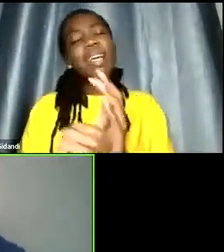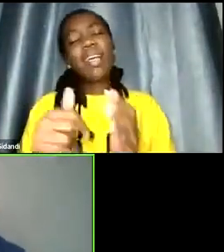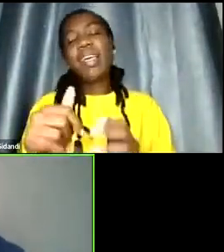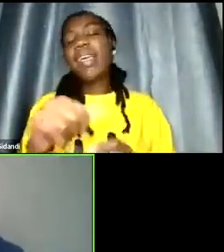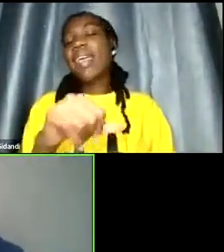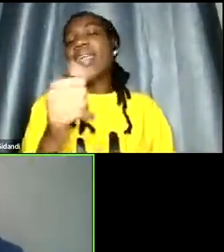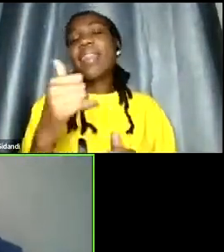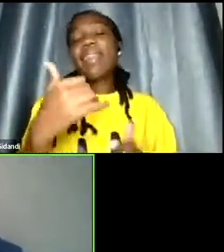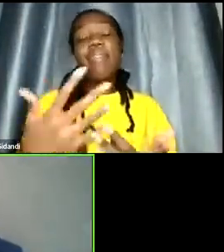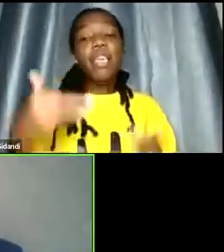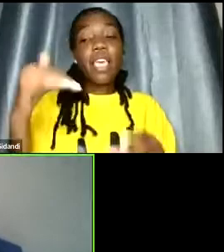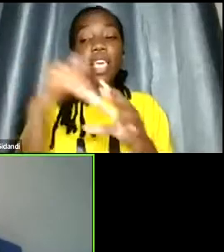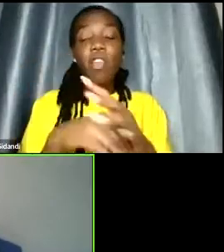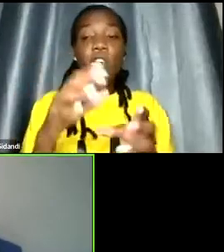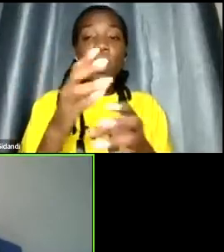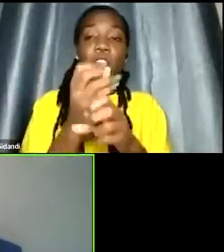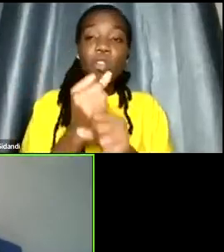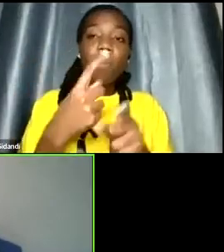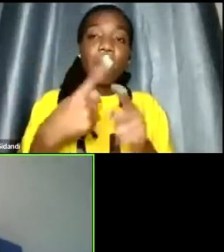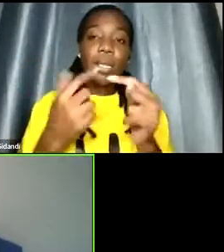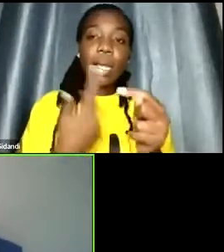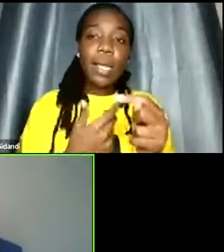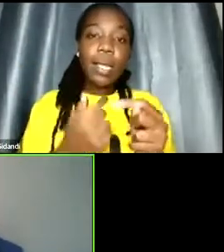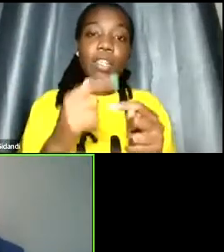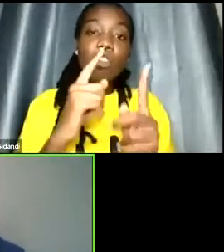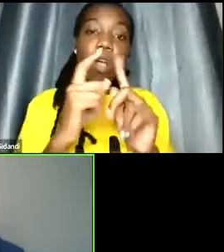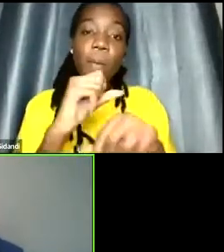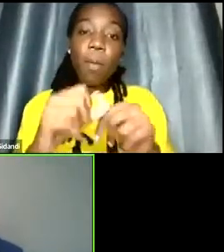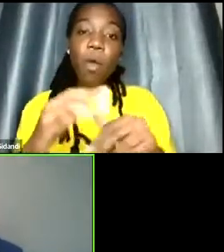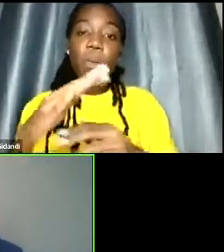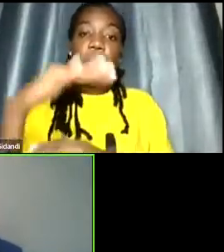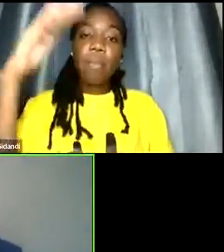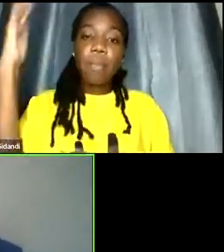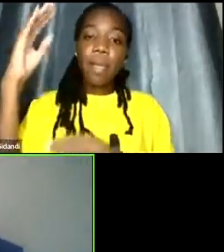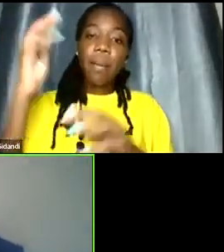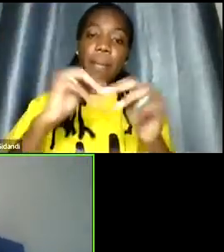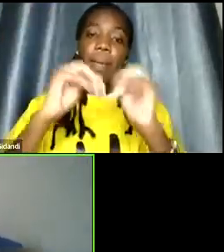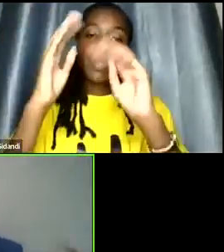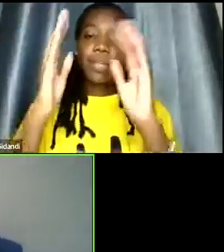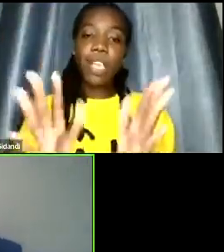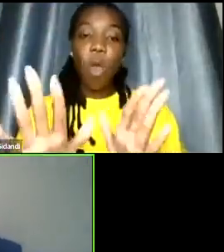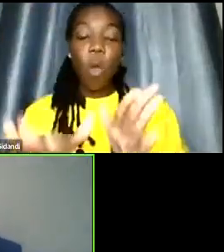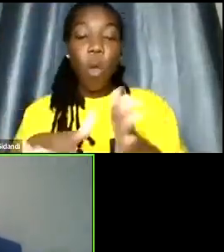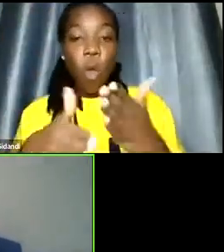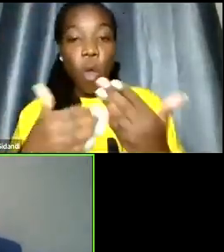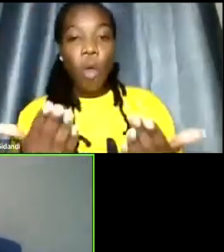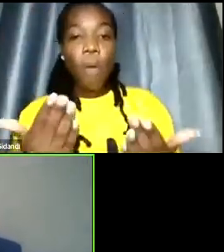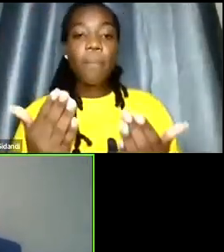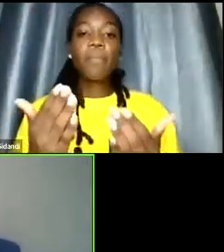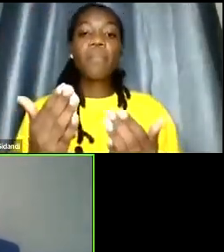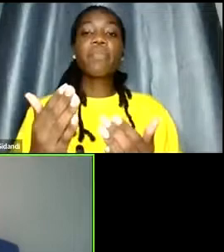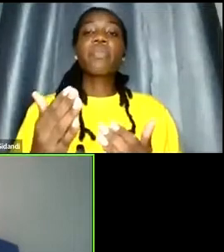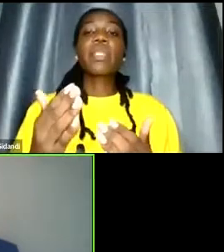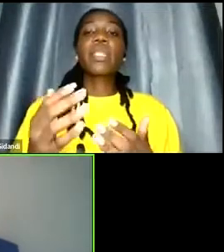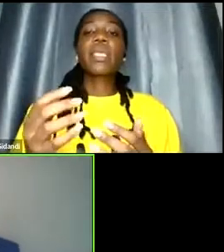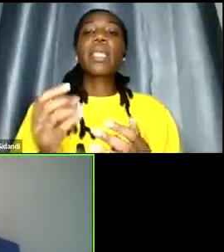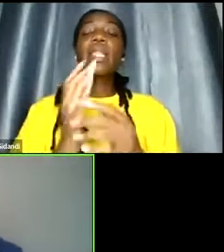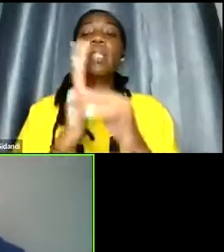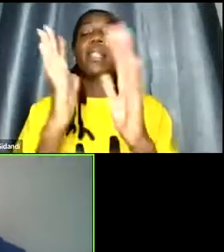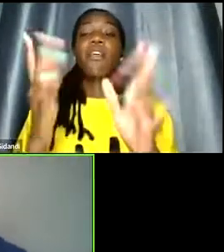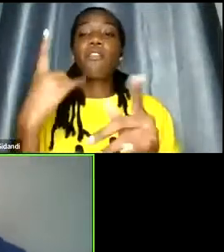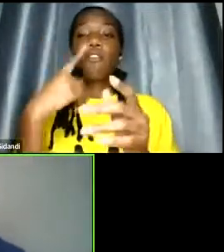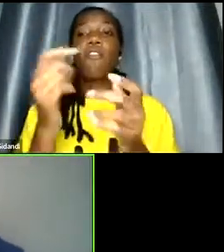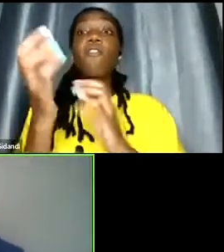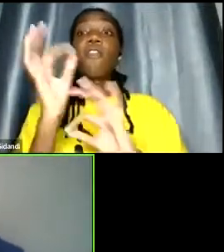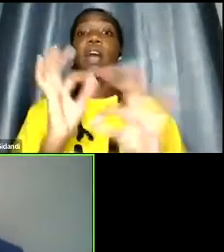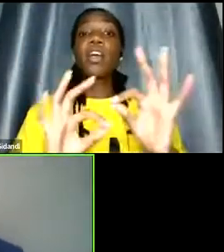they simply refer to senior managers or heads of department or heads of function. So these are the